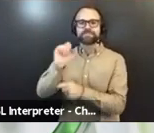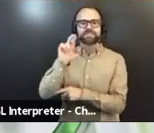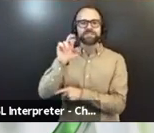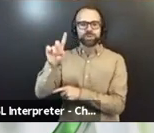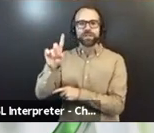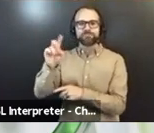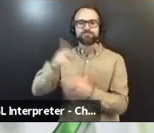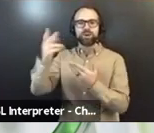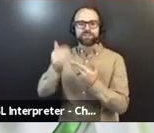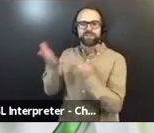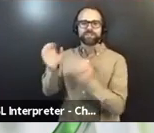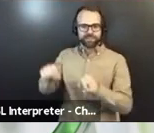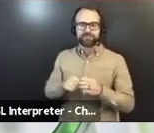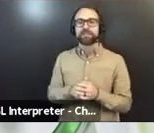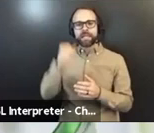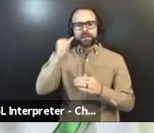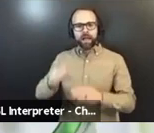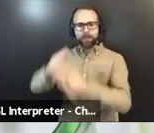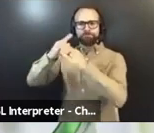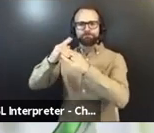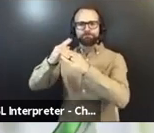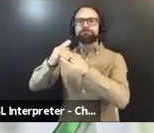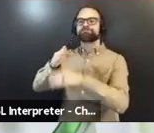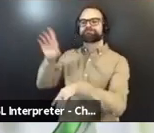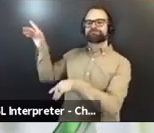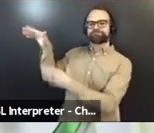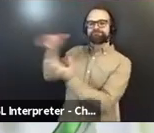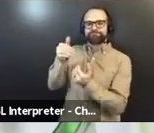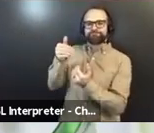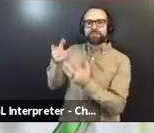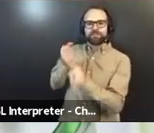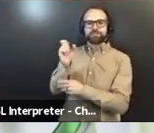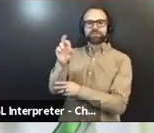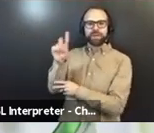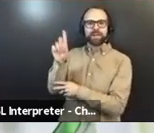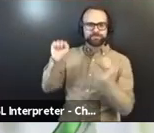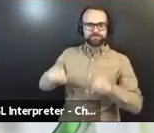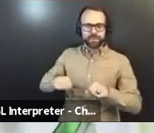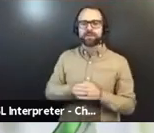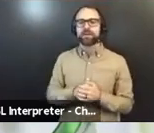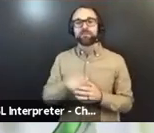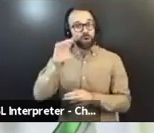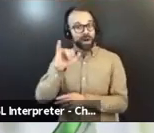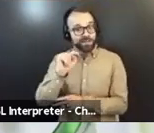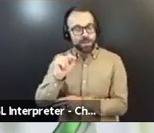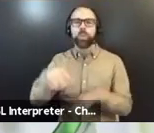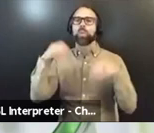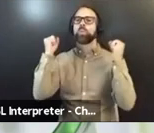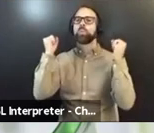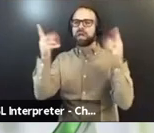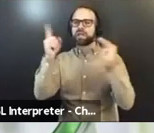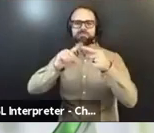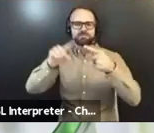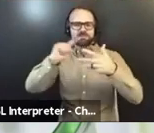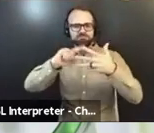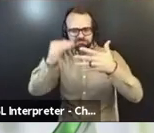you hit a roadblock, there's a high chance you got SR&ED, especially in IT. There's a lot of R&D available or SR&ED you can claim